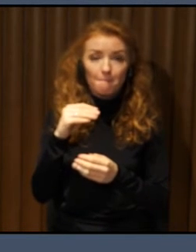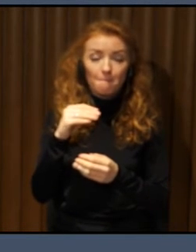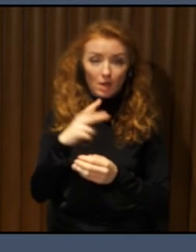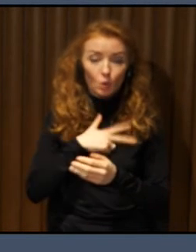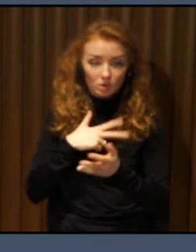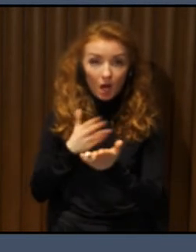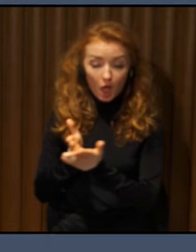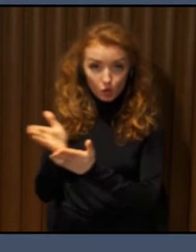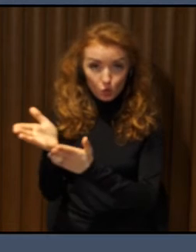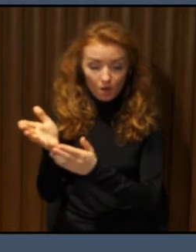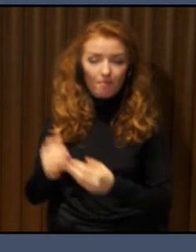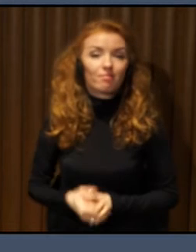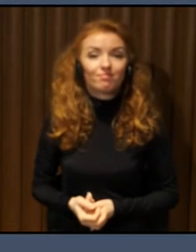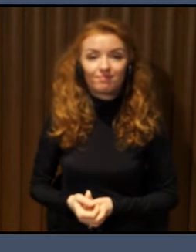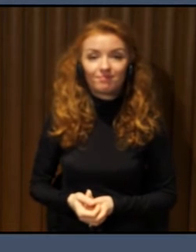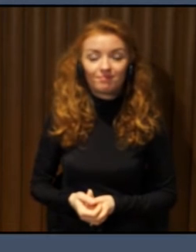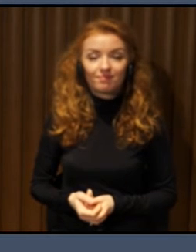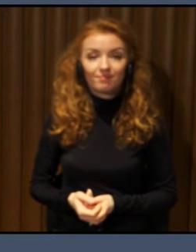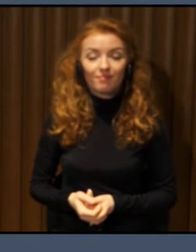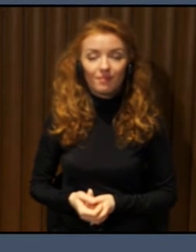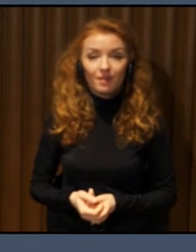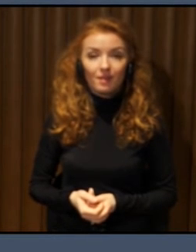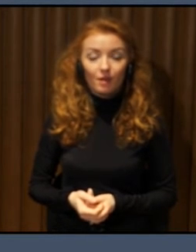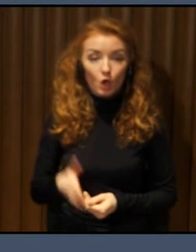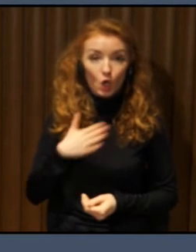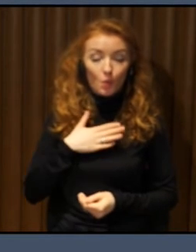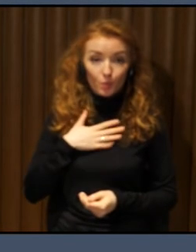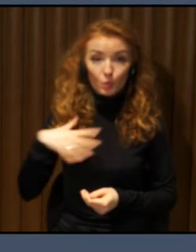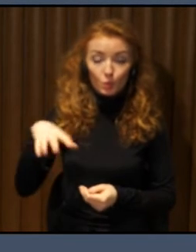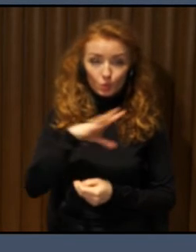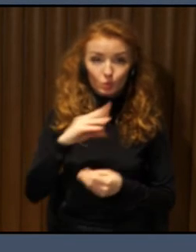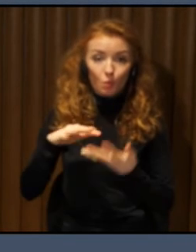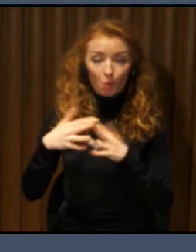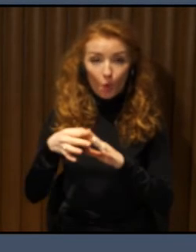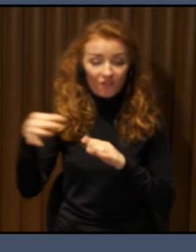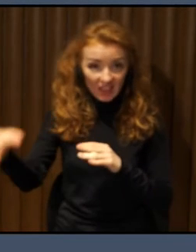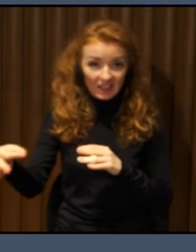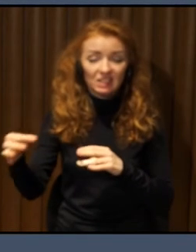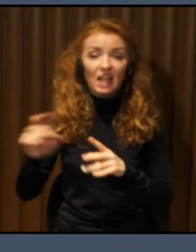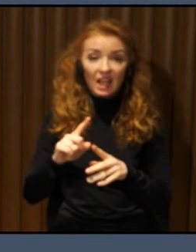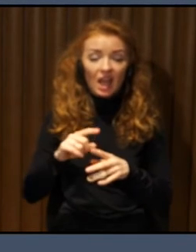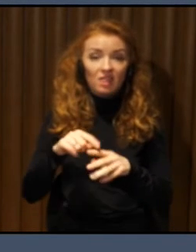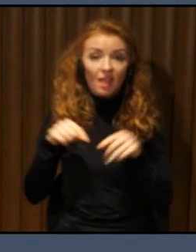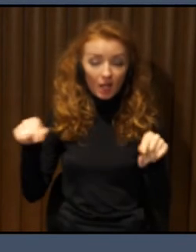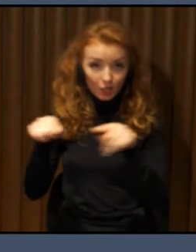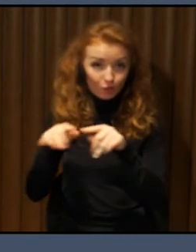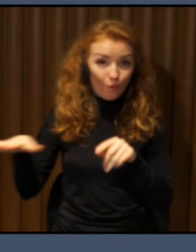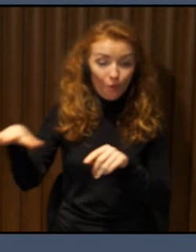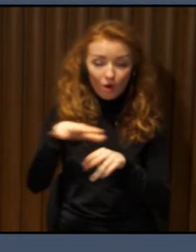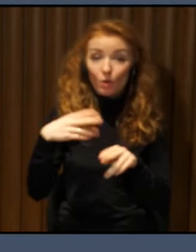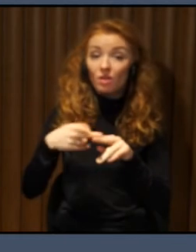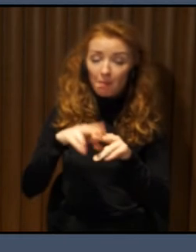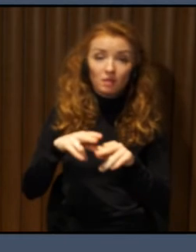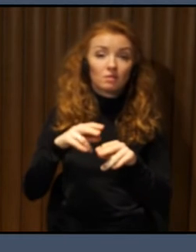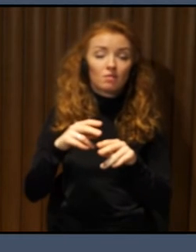all provinces and territories. And so what this has really led us to is we can really drill down into individual